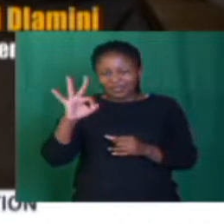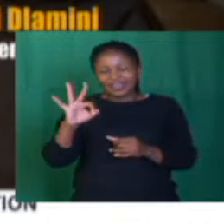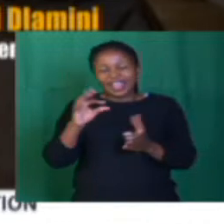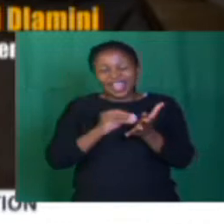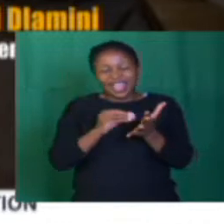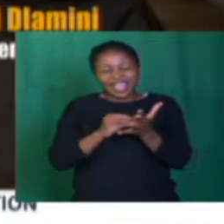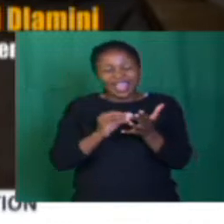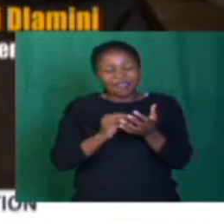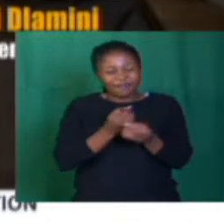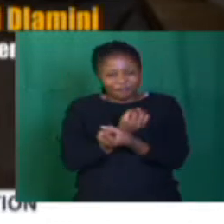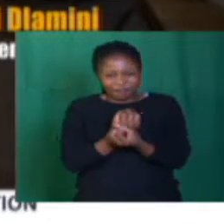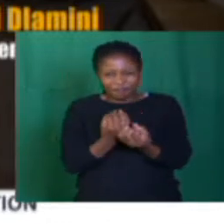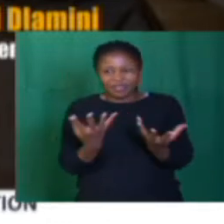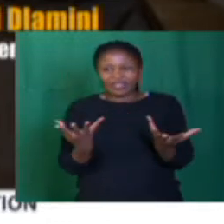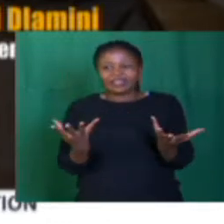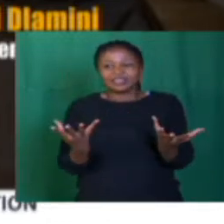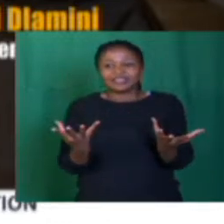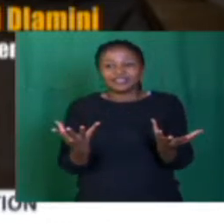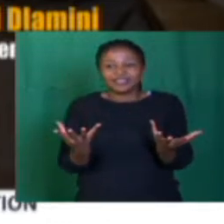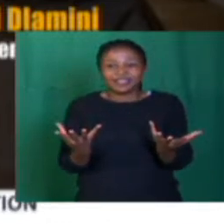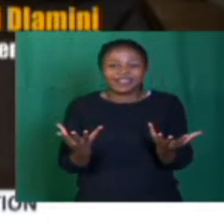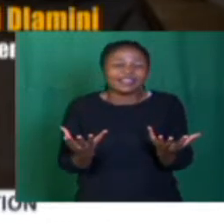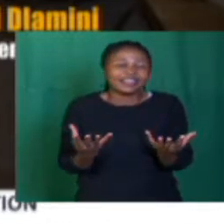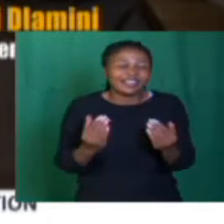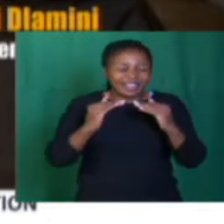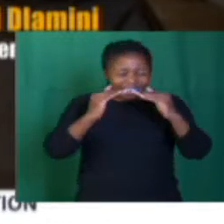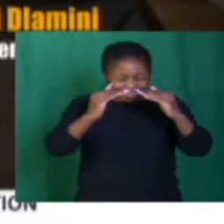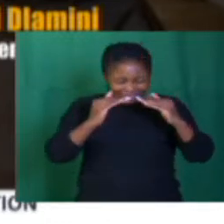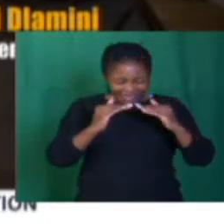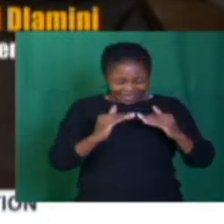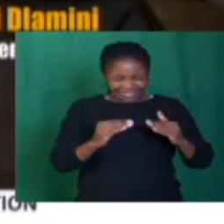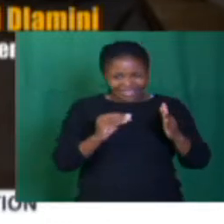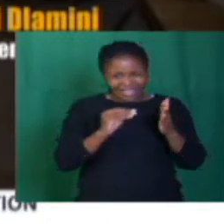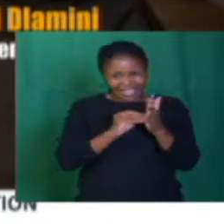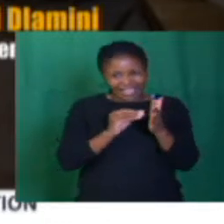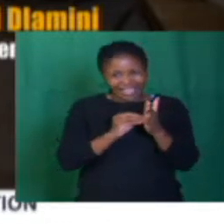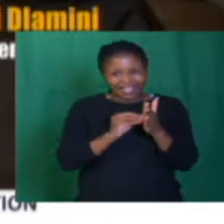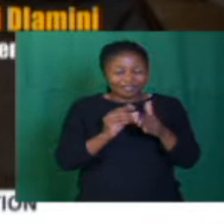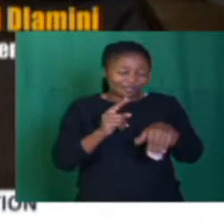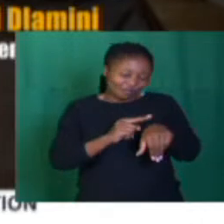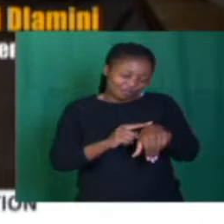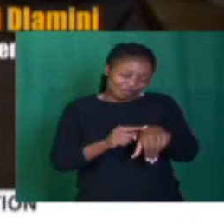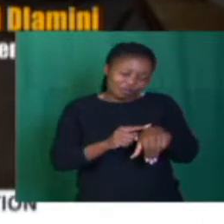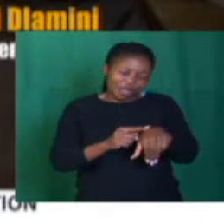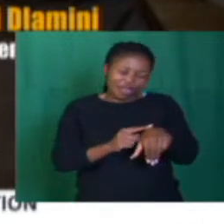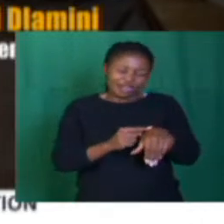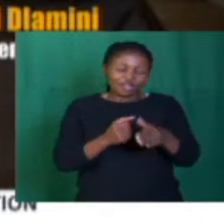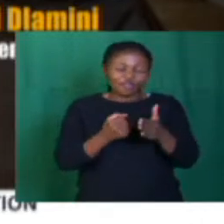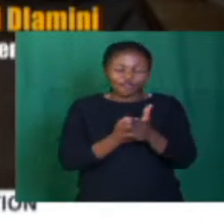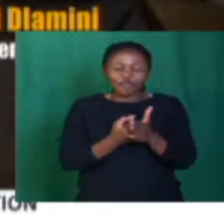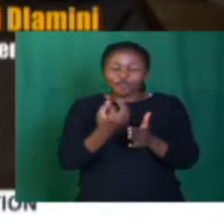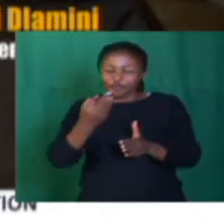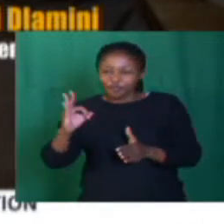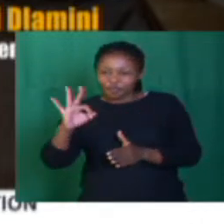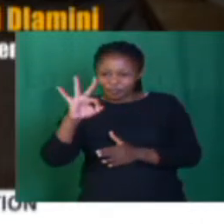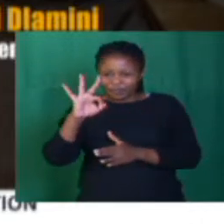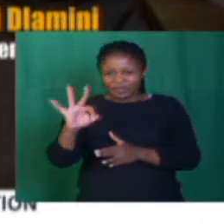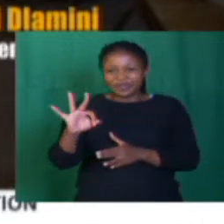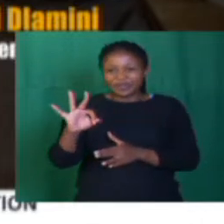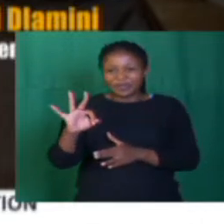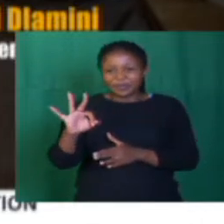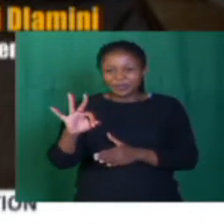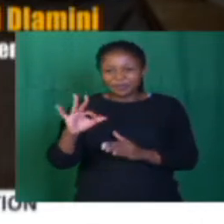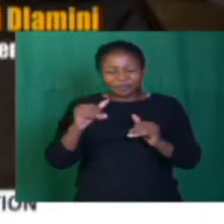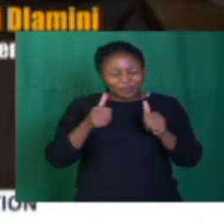three. From 3:08 p.m. until 3:45 p.m. we have Siswati for form three.